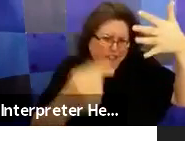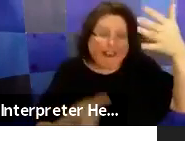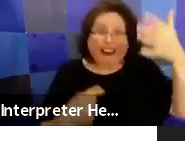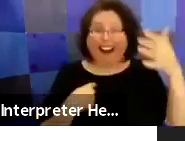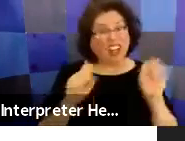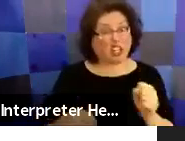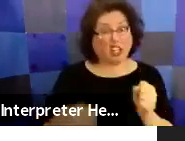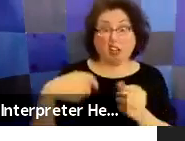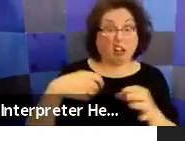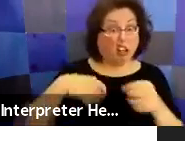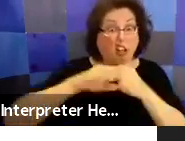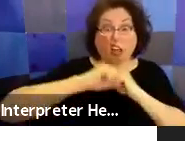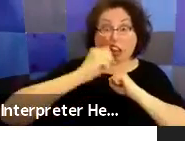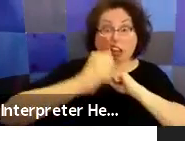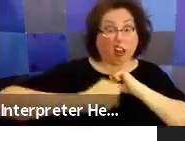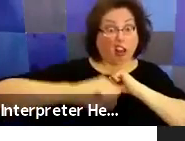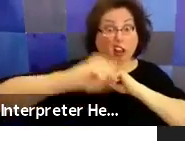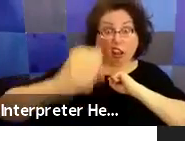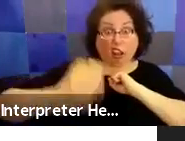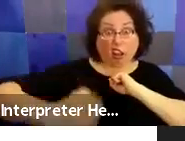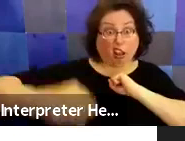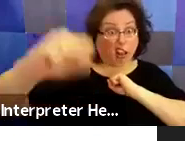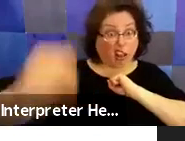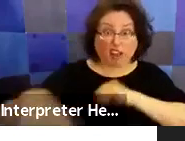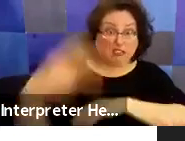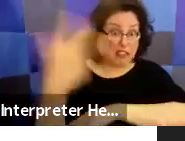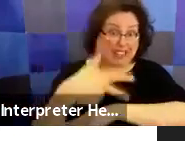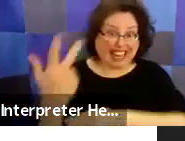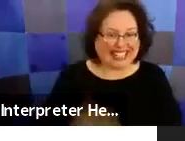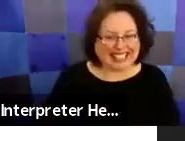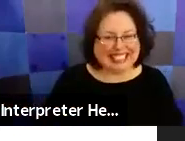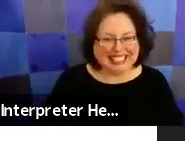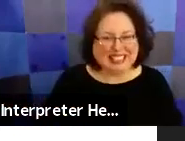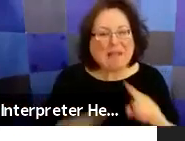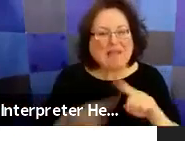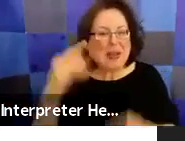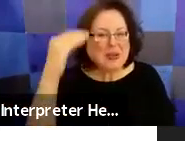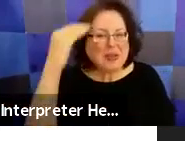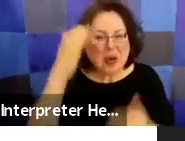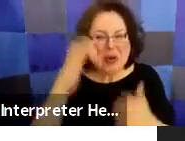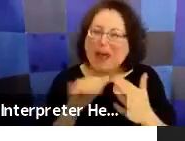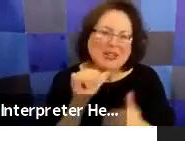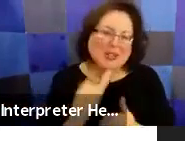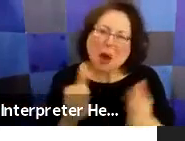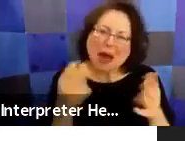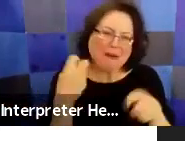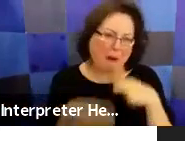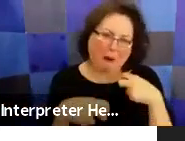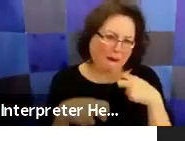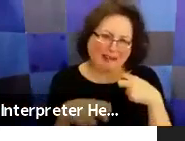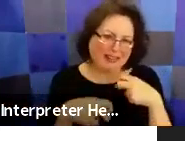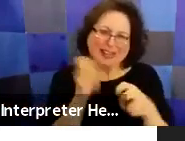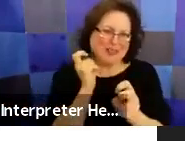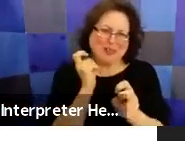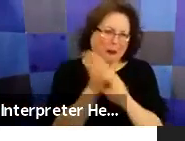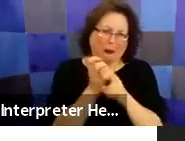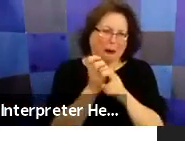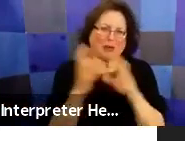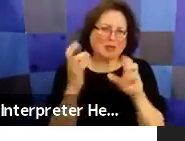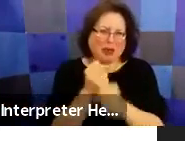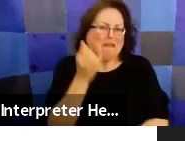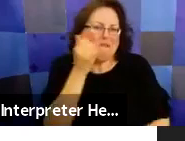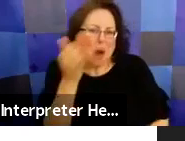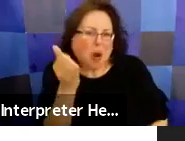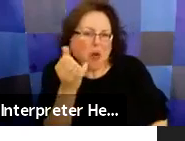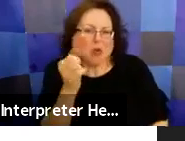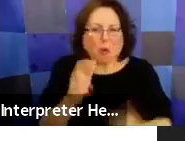to you for days and days. But just keeping in mind that it's not super difficult to get a telephonic or an